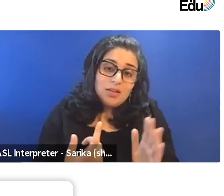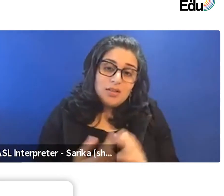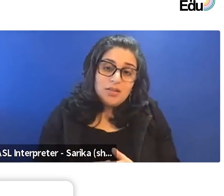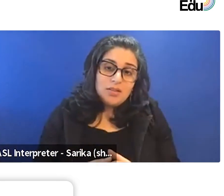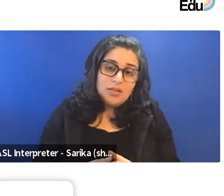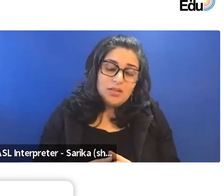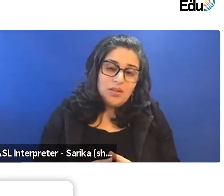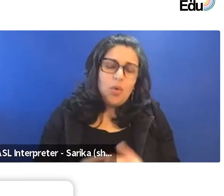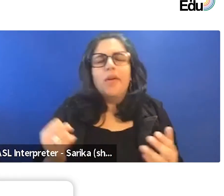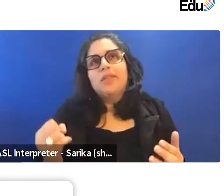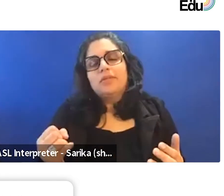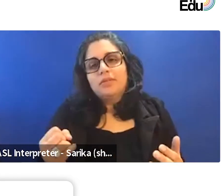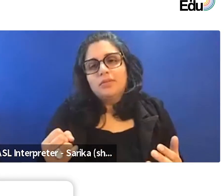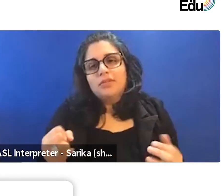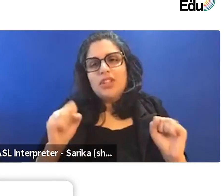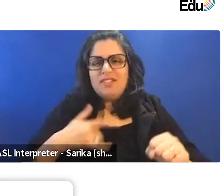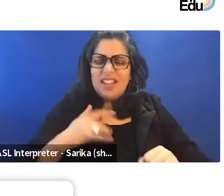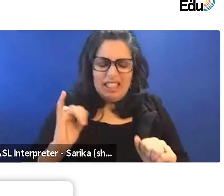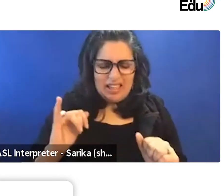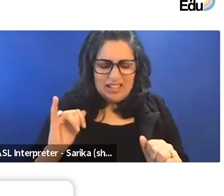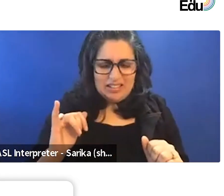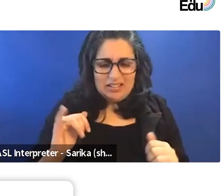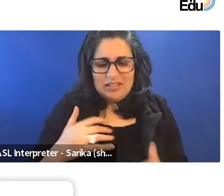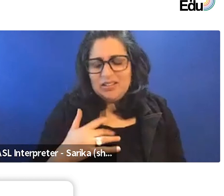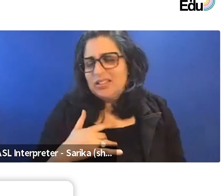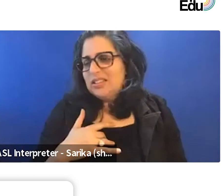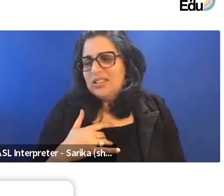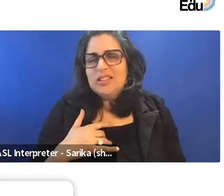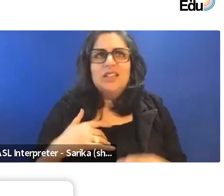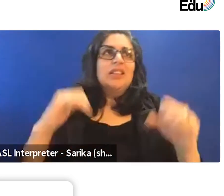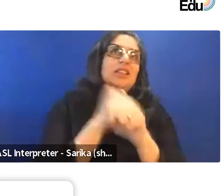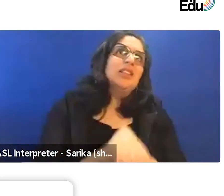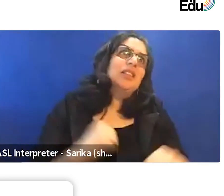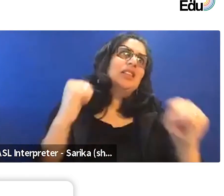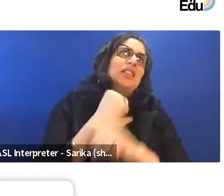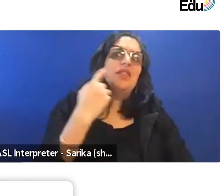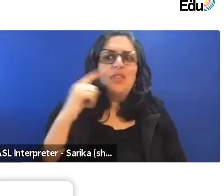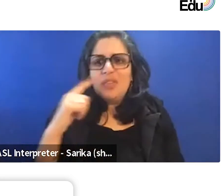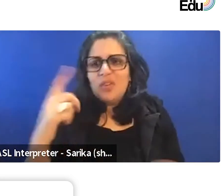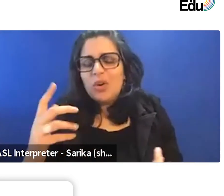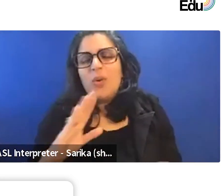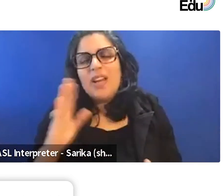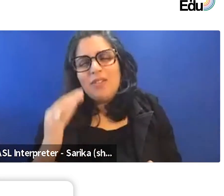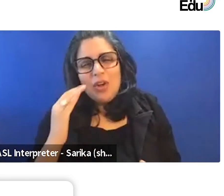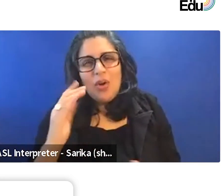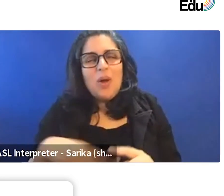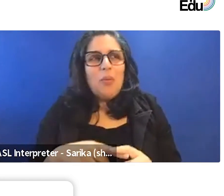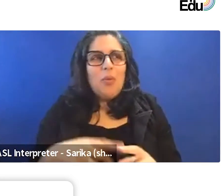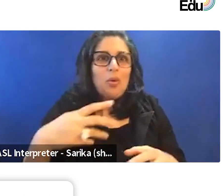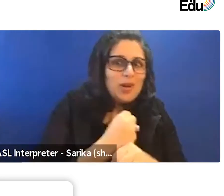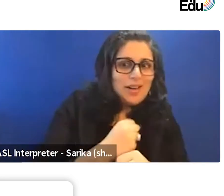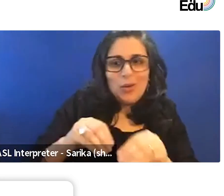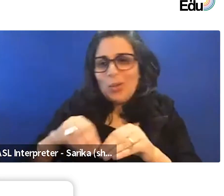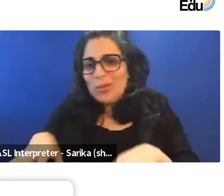moment where I think it can feel like we're losing, I think we don't always know when we're winning and losing. And I think we're seeing